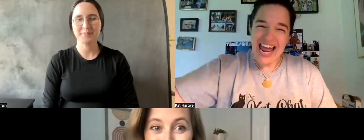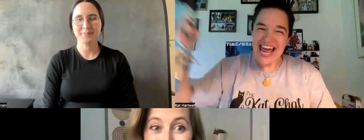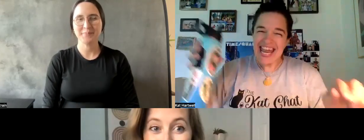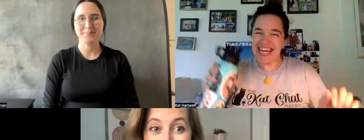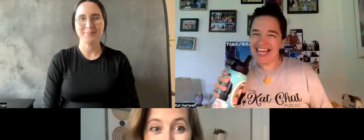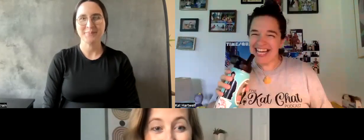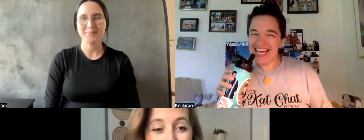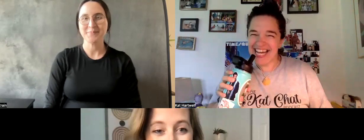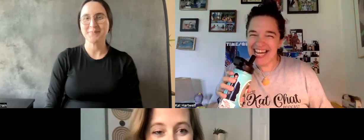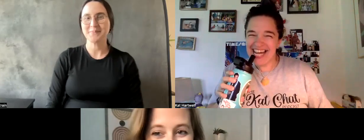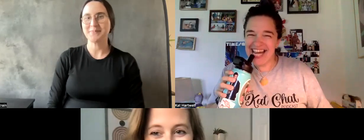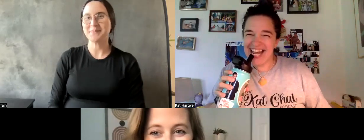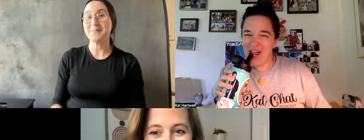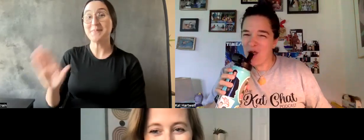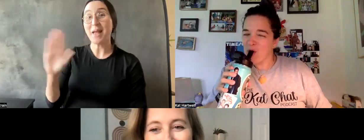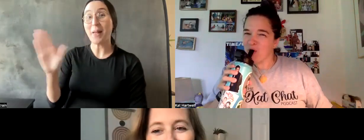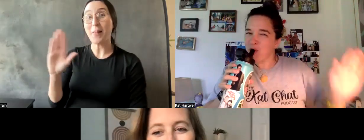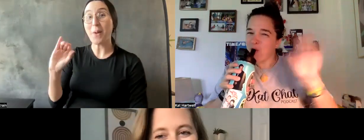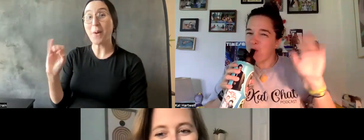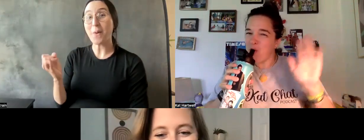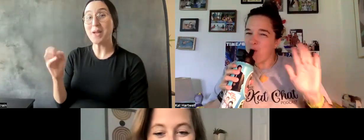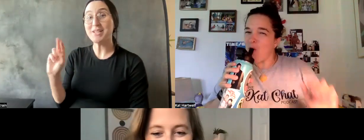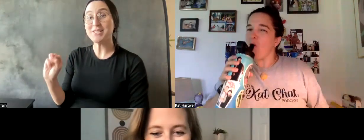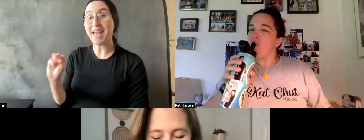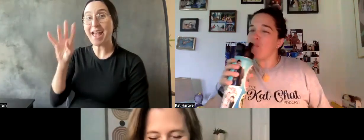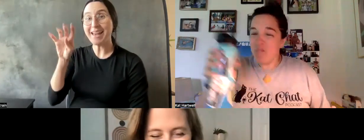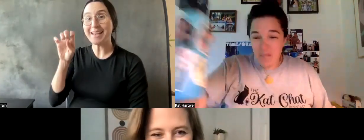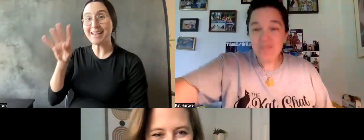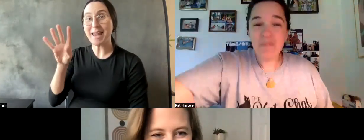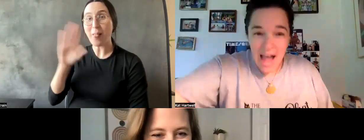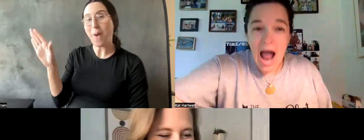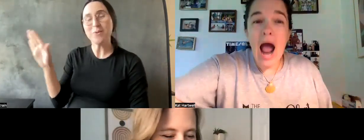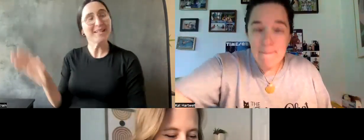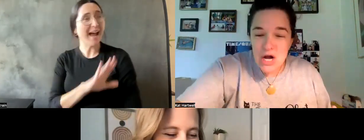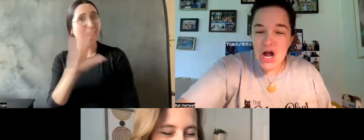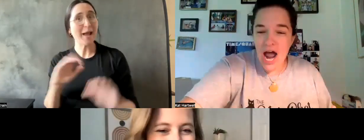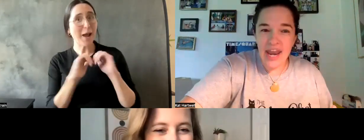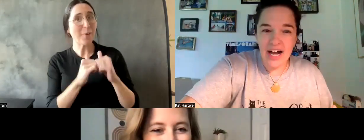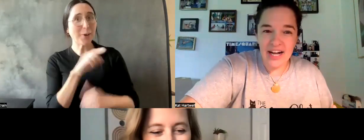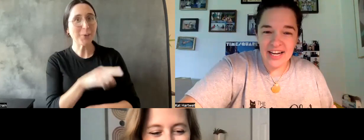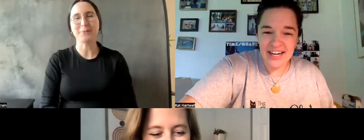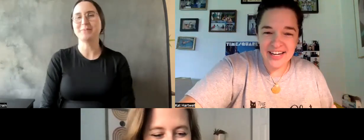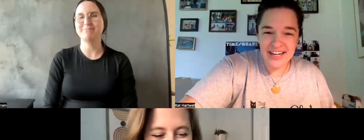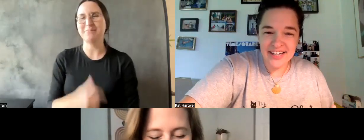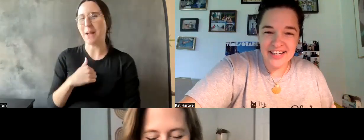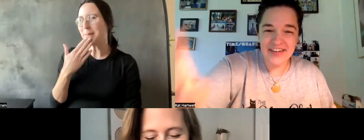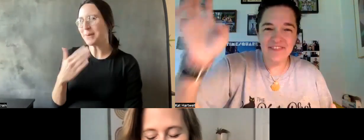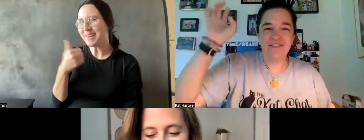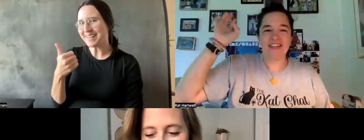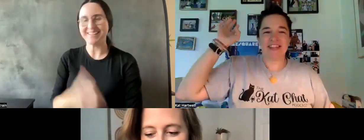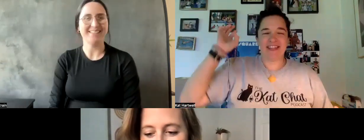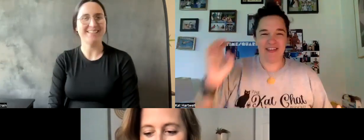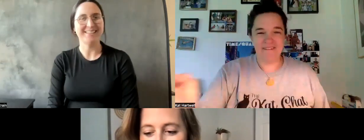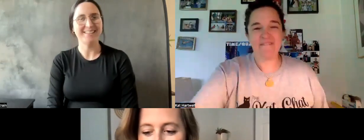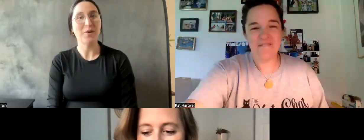Hello, Jen. Hey, how are you? I'm good. Good. It's